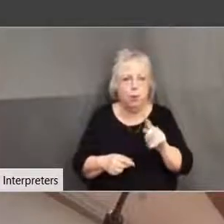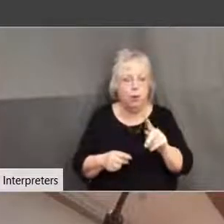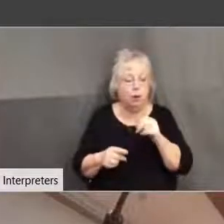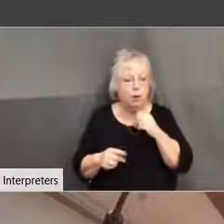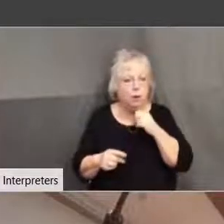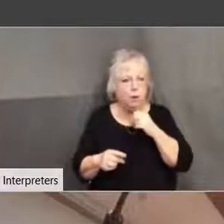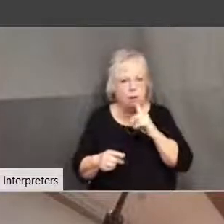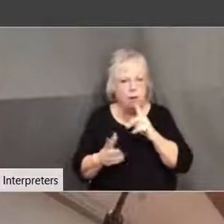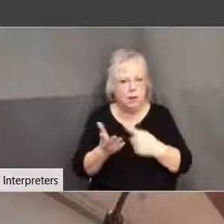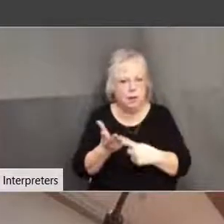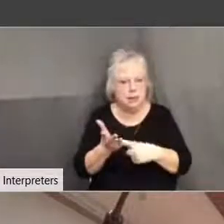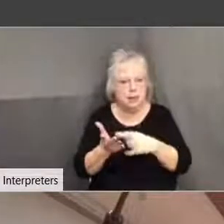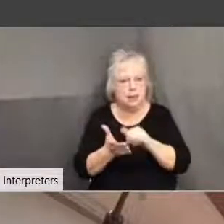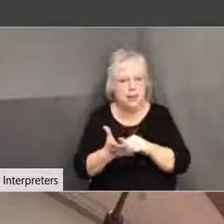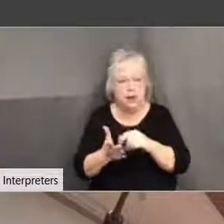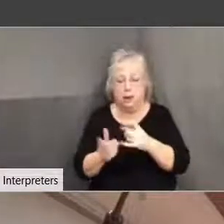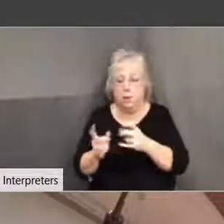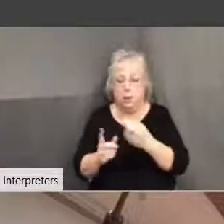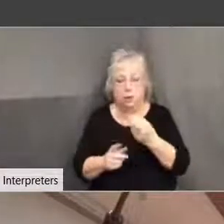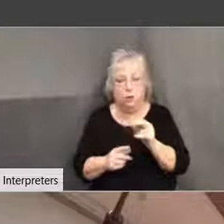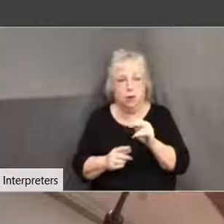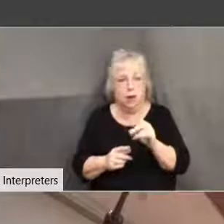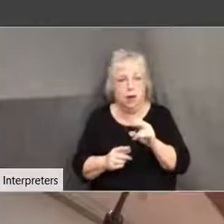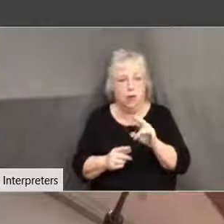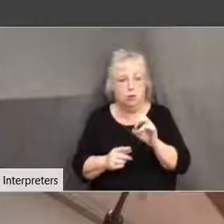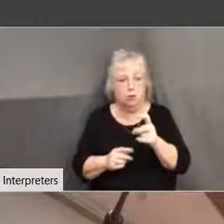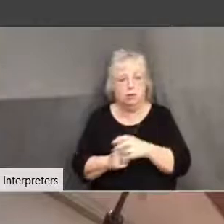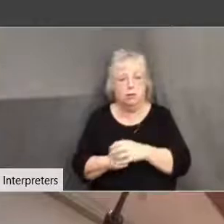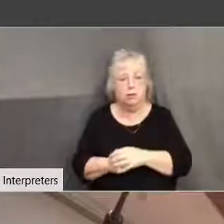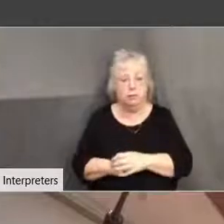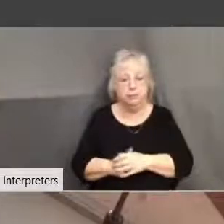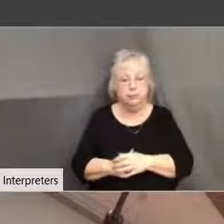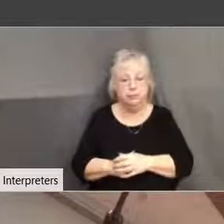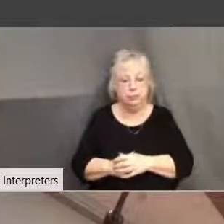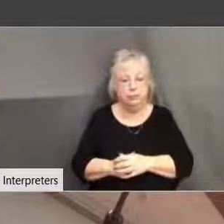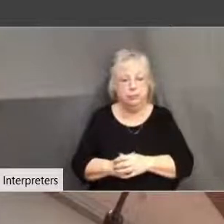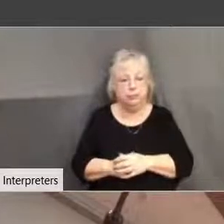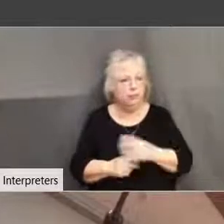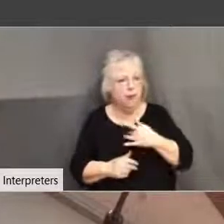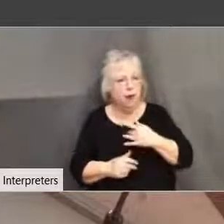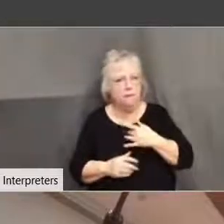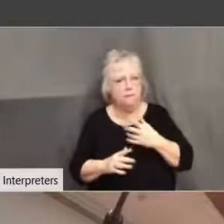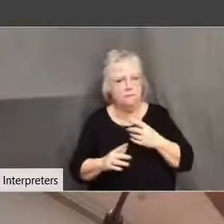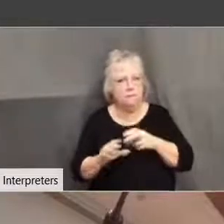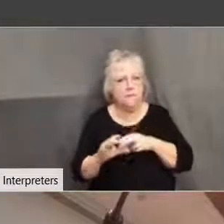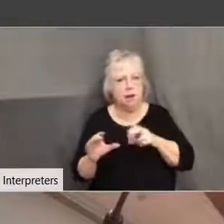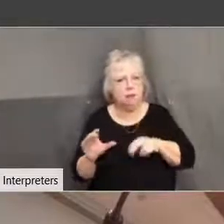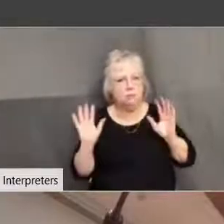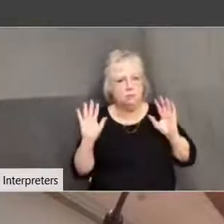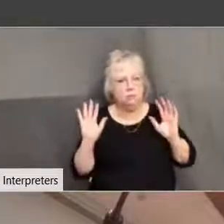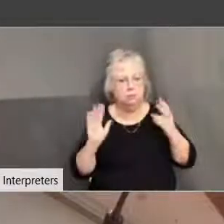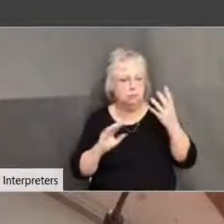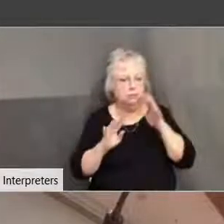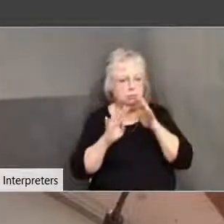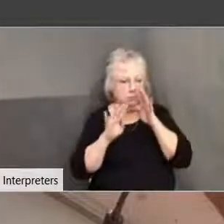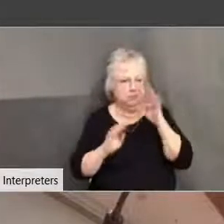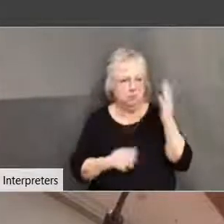Park renovations. I feel left out. Oh.